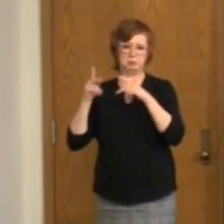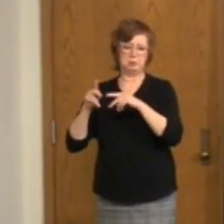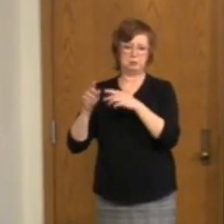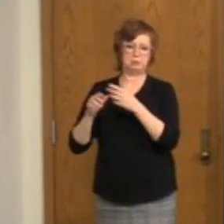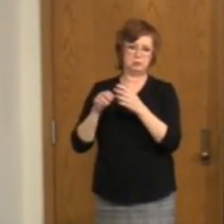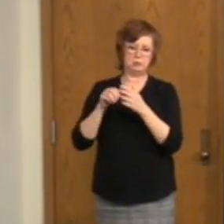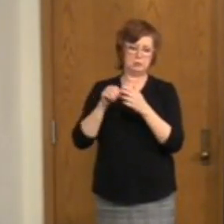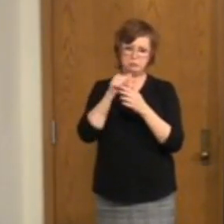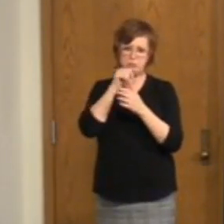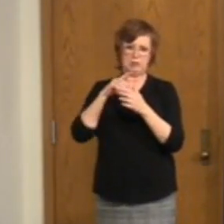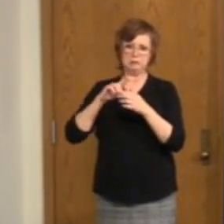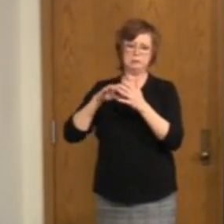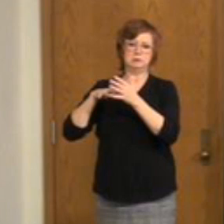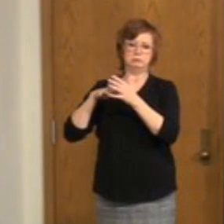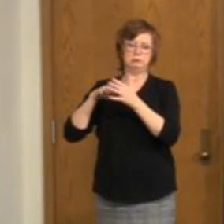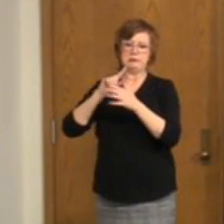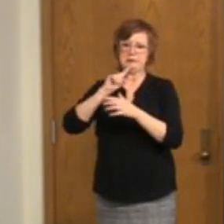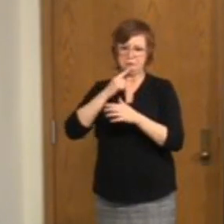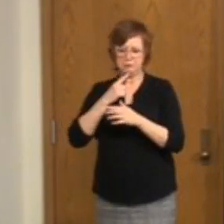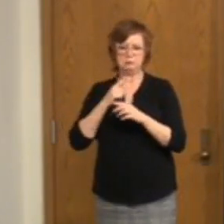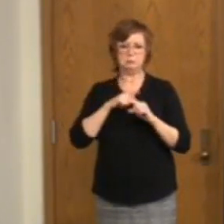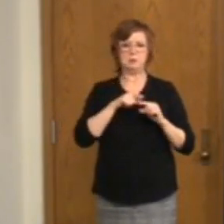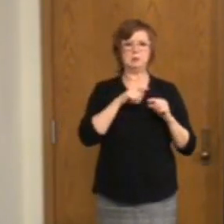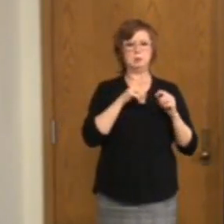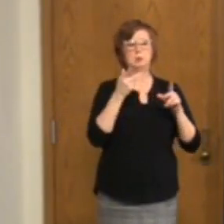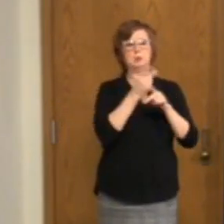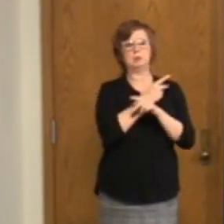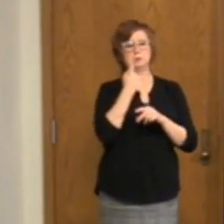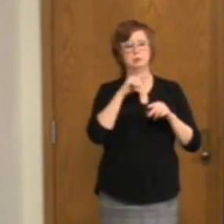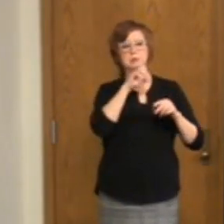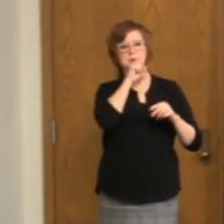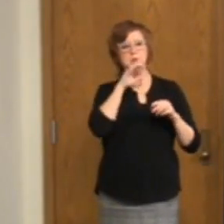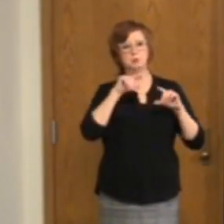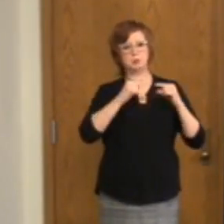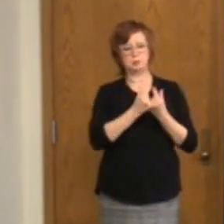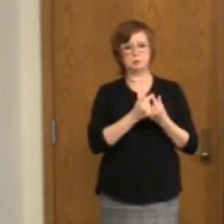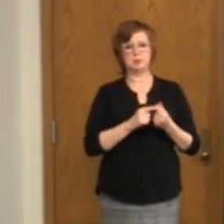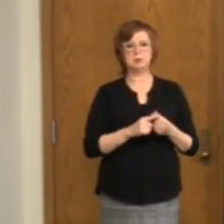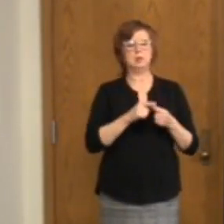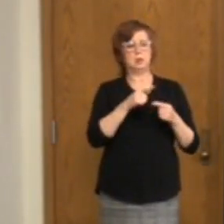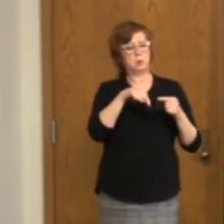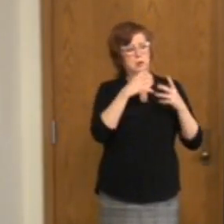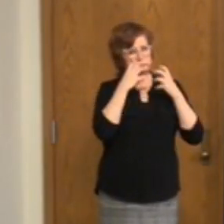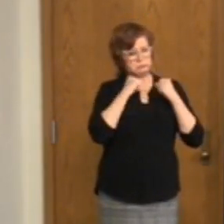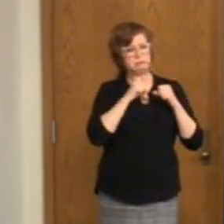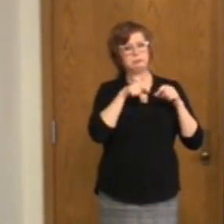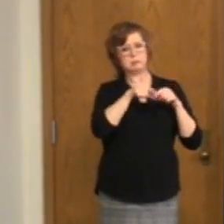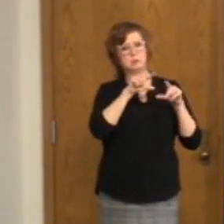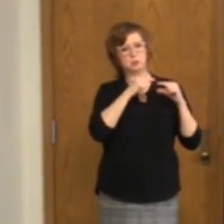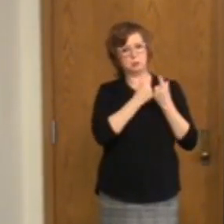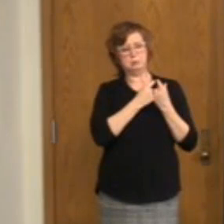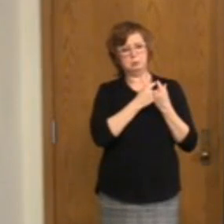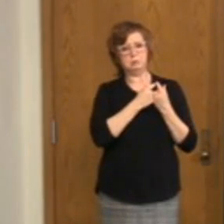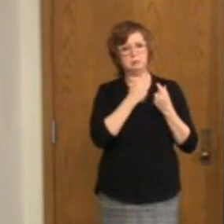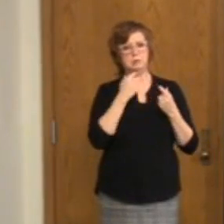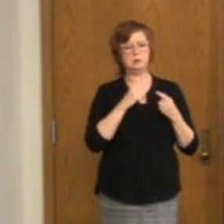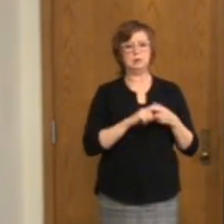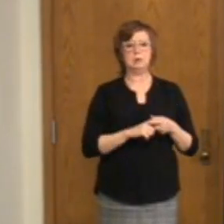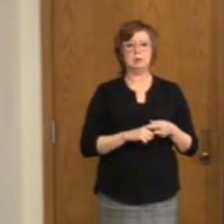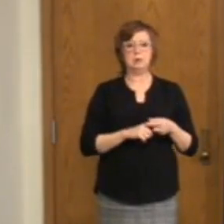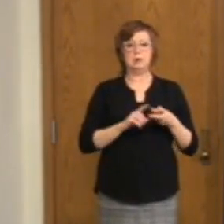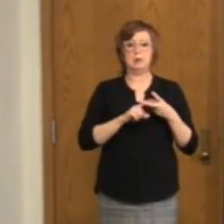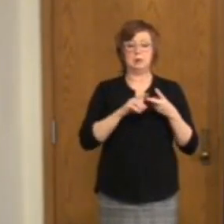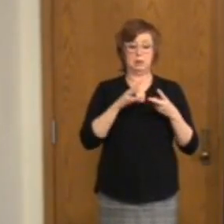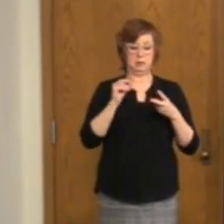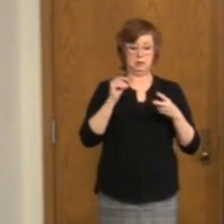in vaccinating our most elderly residents first, and I spoke to our long-term care residents, we hope to see a continued decline in the serious cases